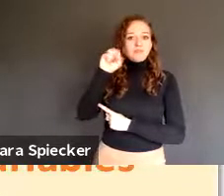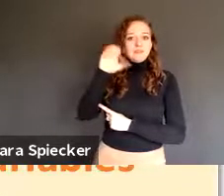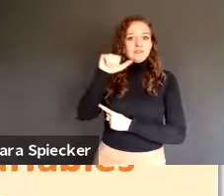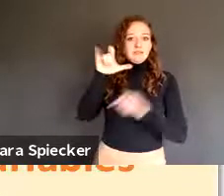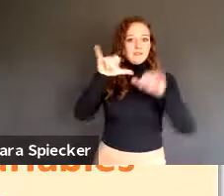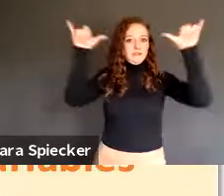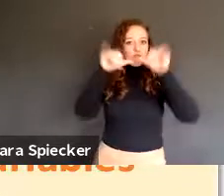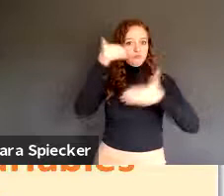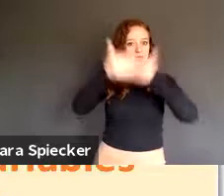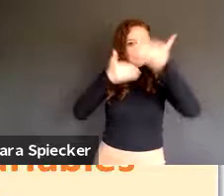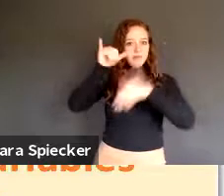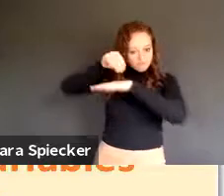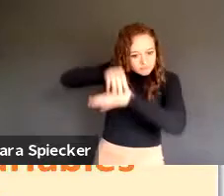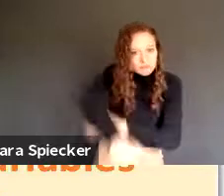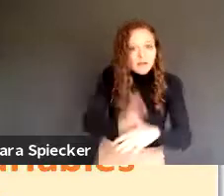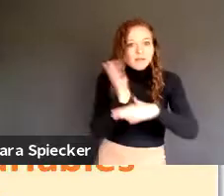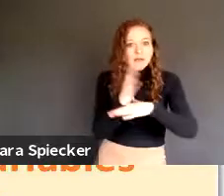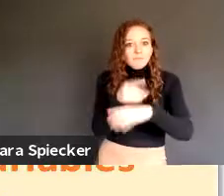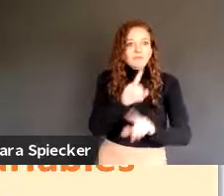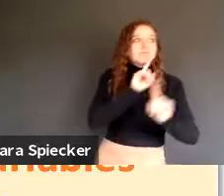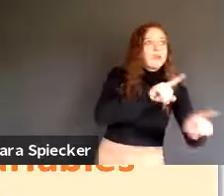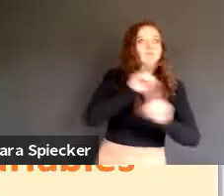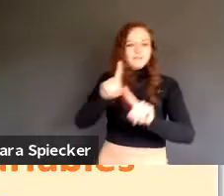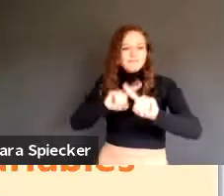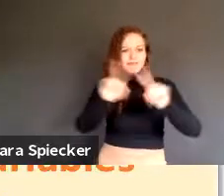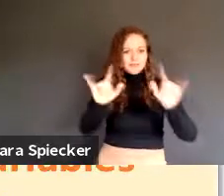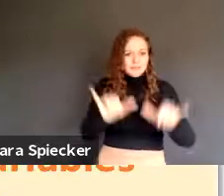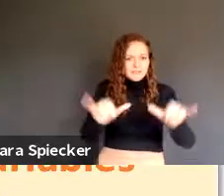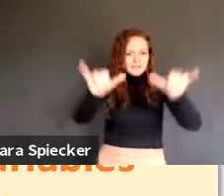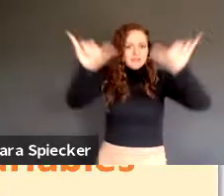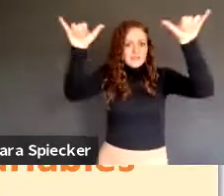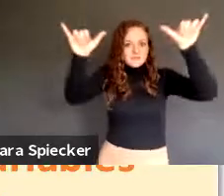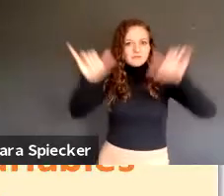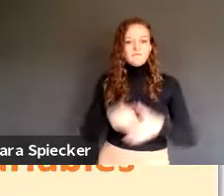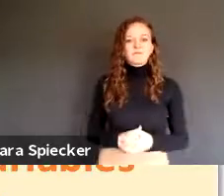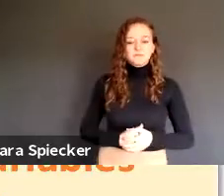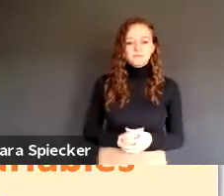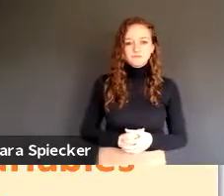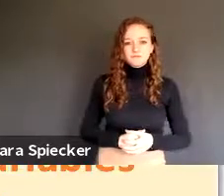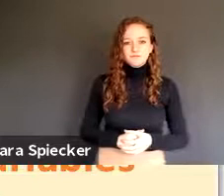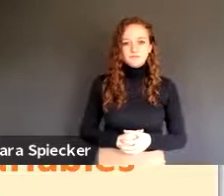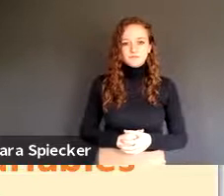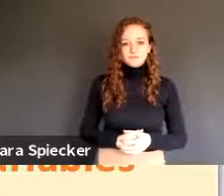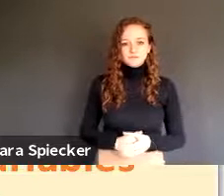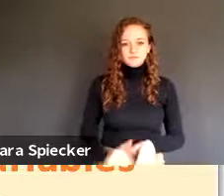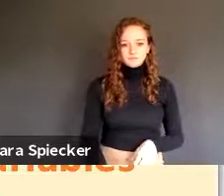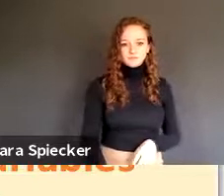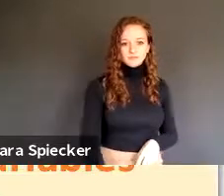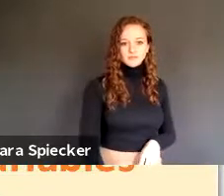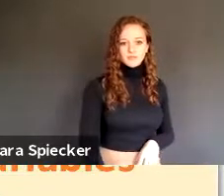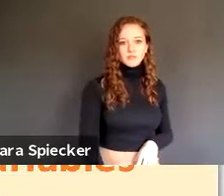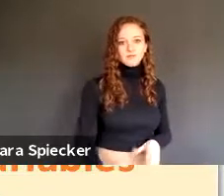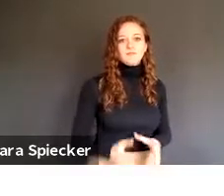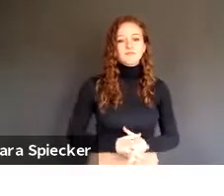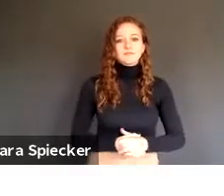can modify effects of macroscale processes to produce complex, multi-scale responses of kelps across space and time.